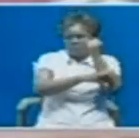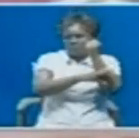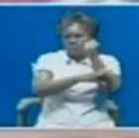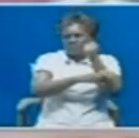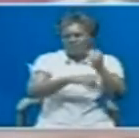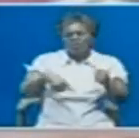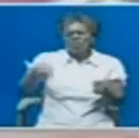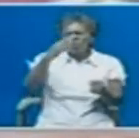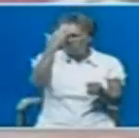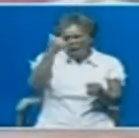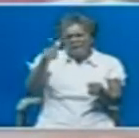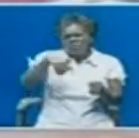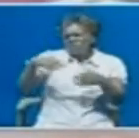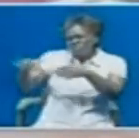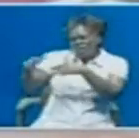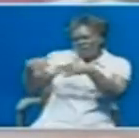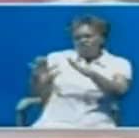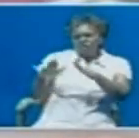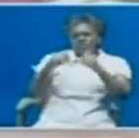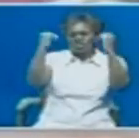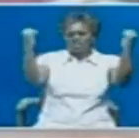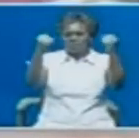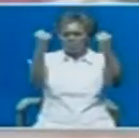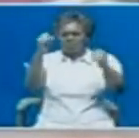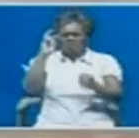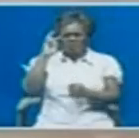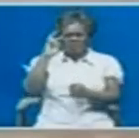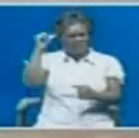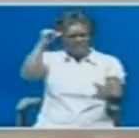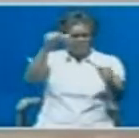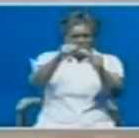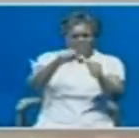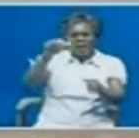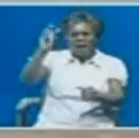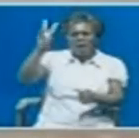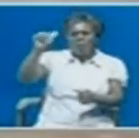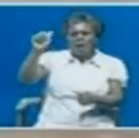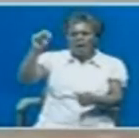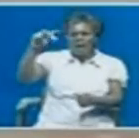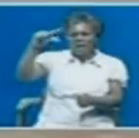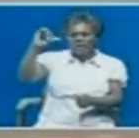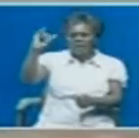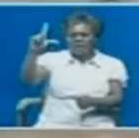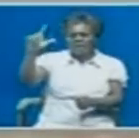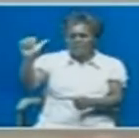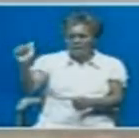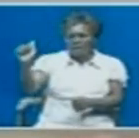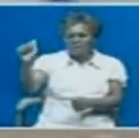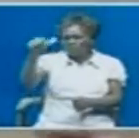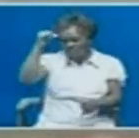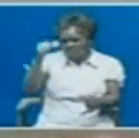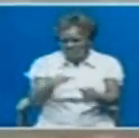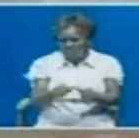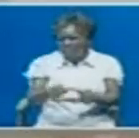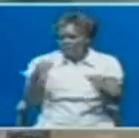Why do we discard our heroes? Remember the boxer, what was his name? Wangila. Remember Even Ibrahim Bilali. Bilali. I hear he's in a bad state Look as well. Look at that.